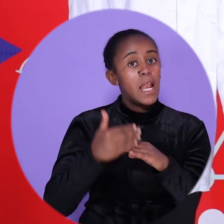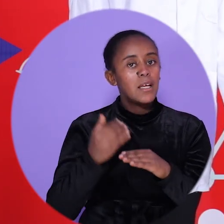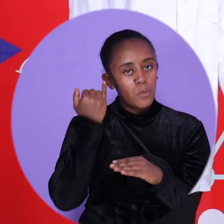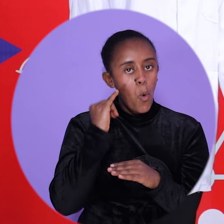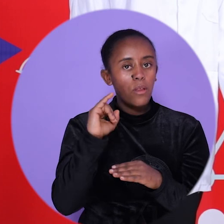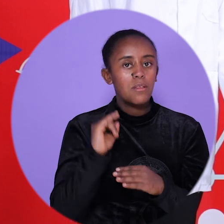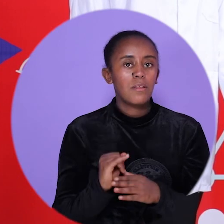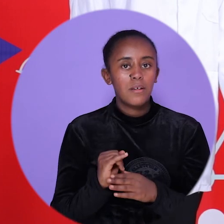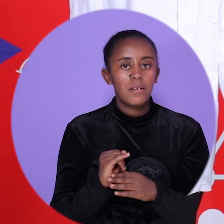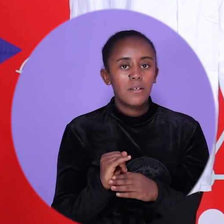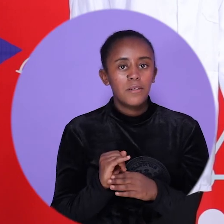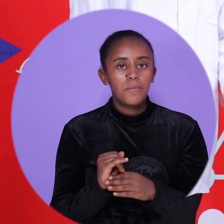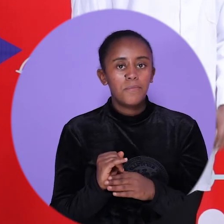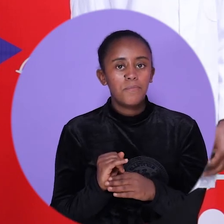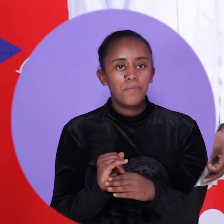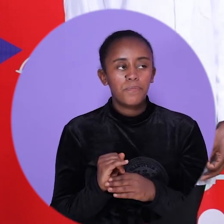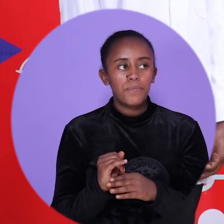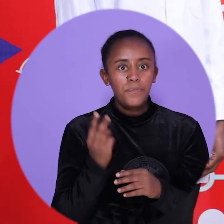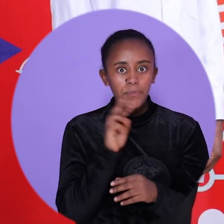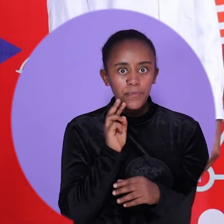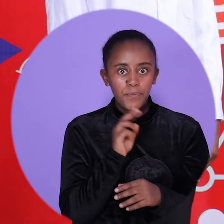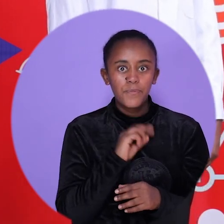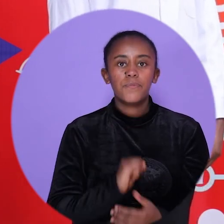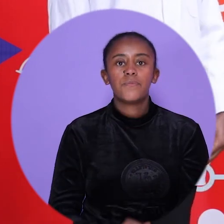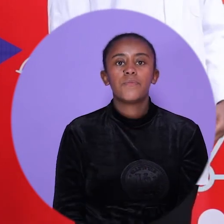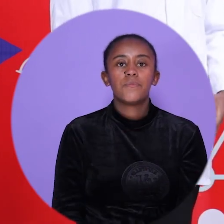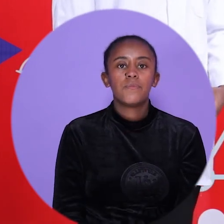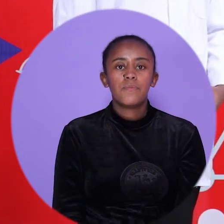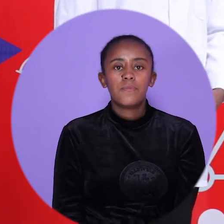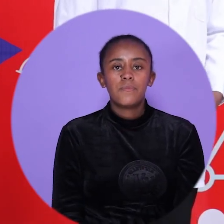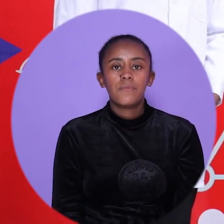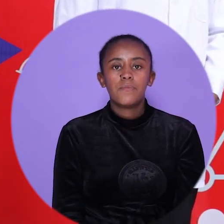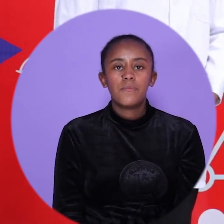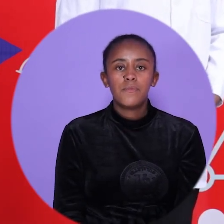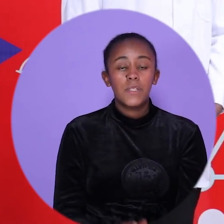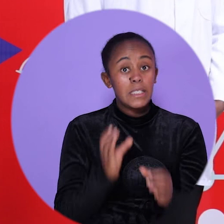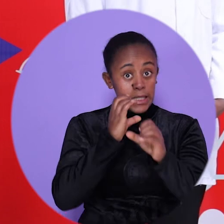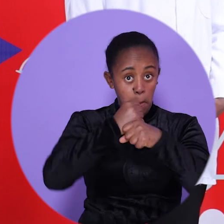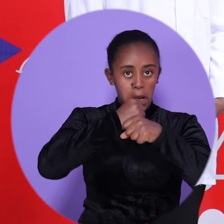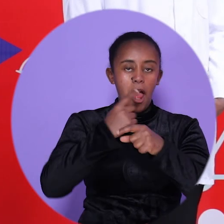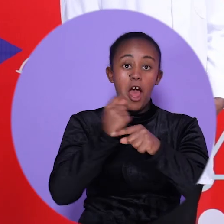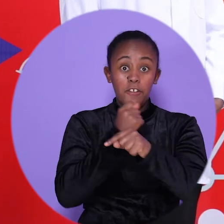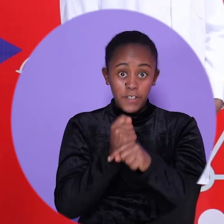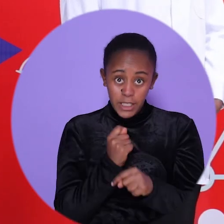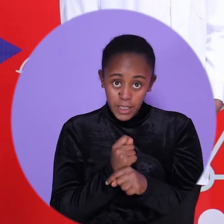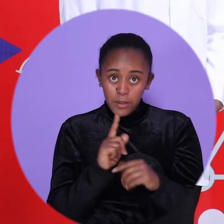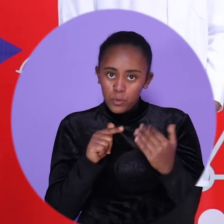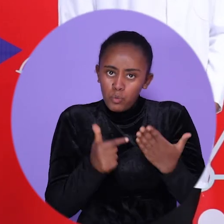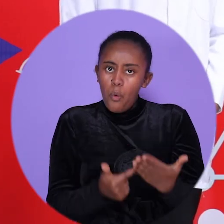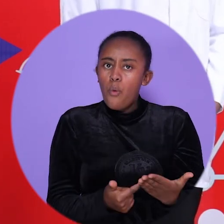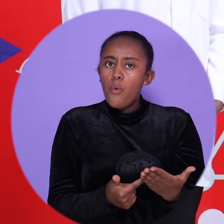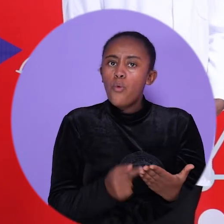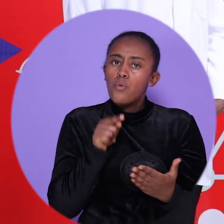point. The next point is here. This is your summary activity. So, you have